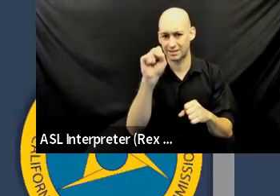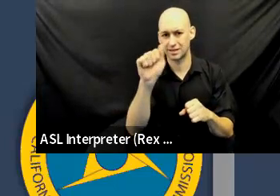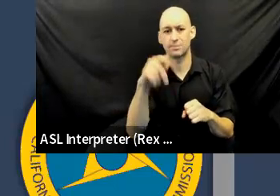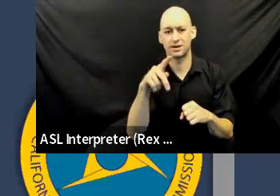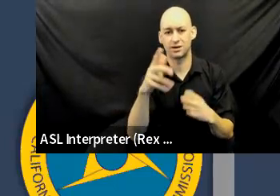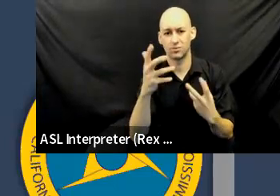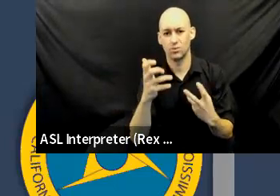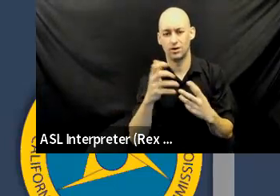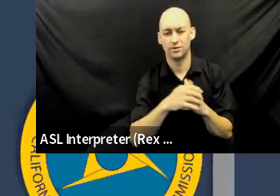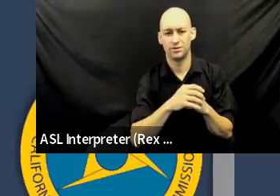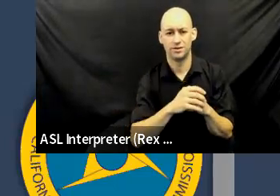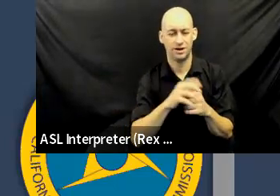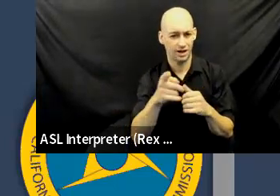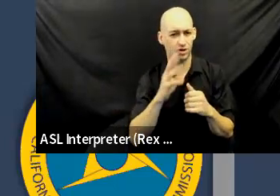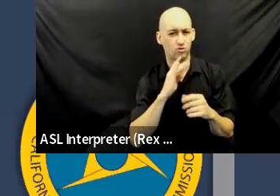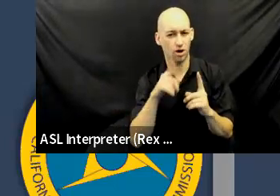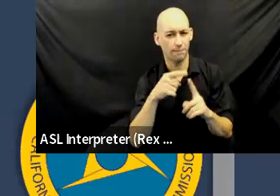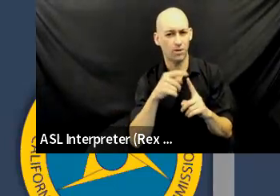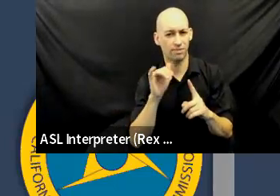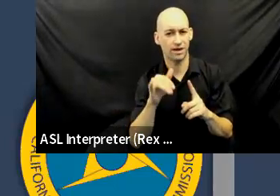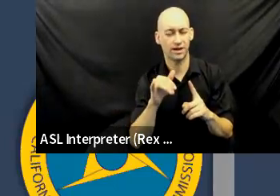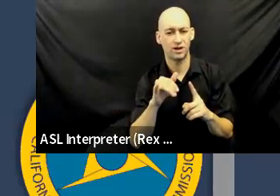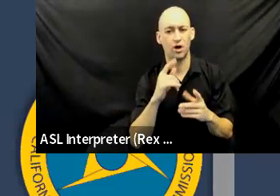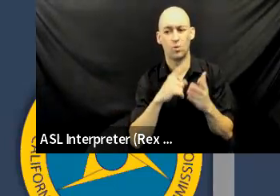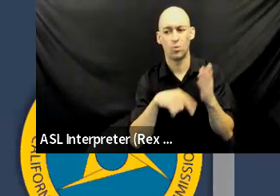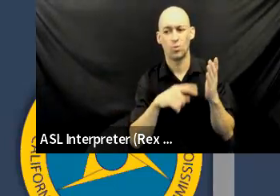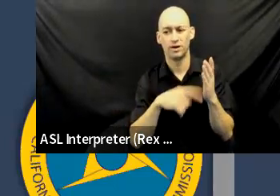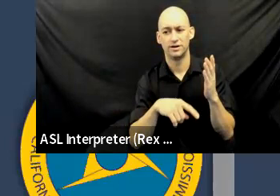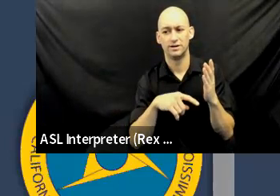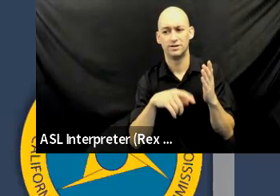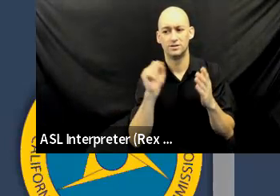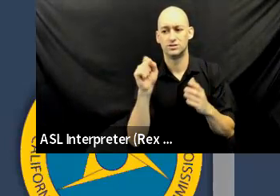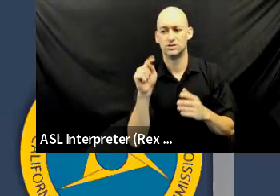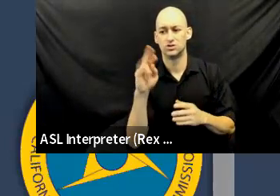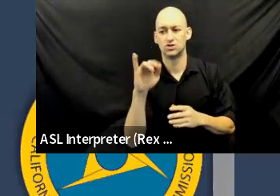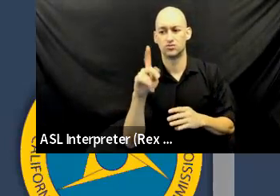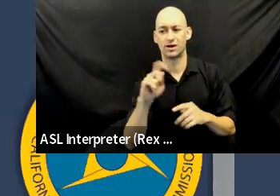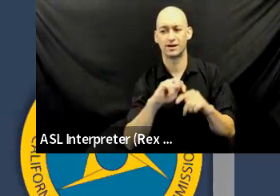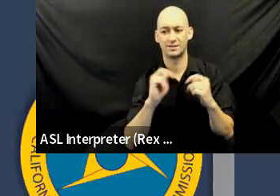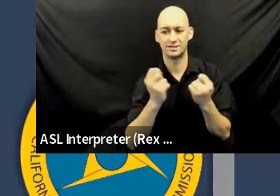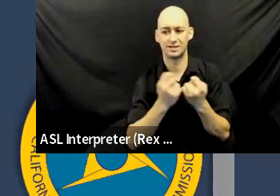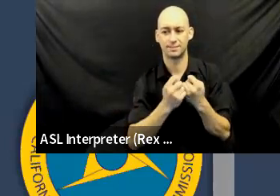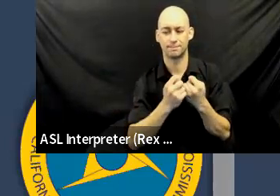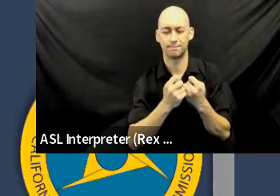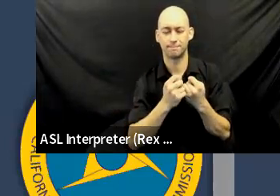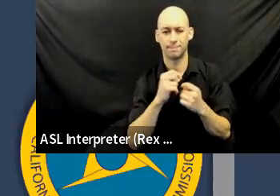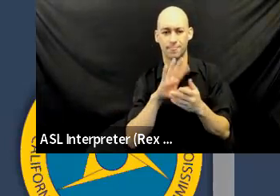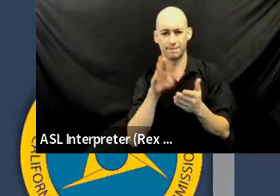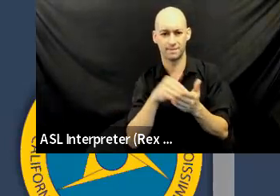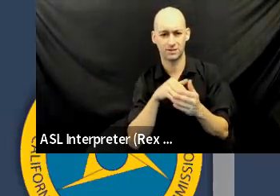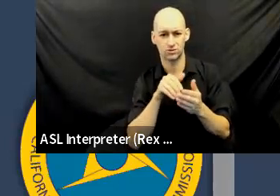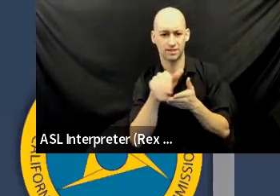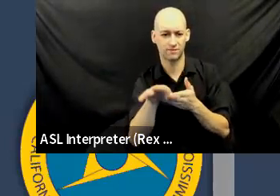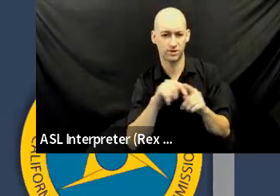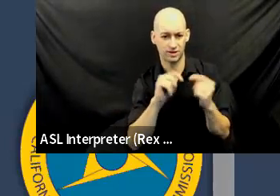can. Can you talk a little bit about what the strike team and the central delivery team